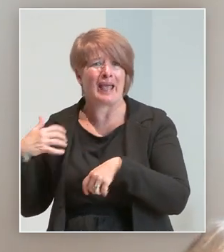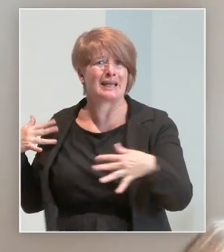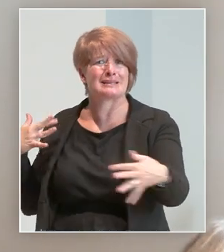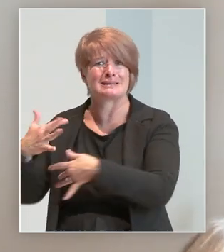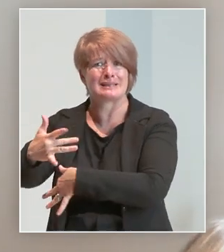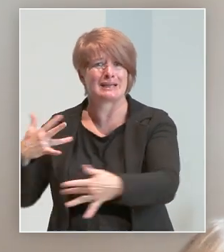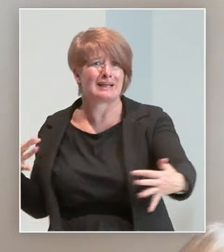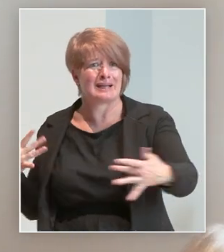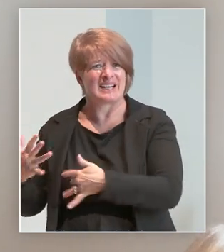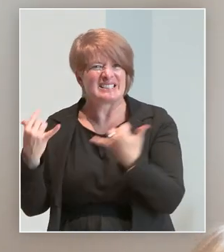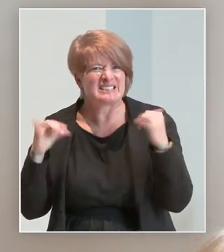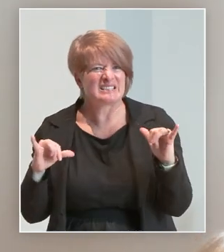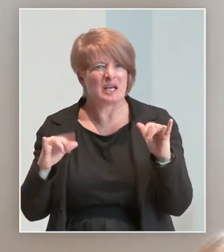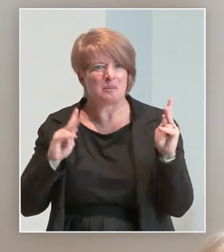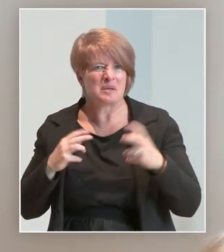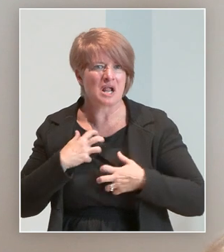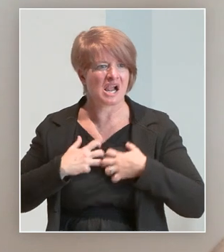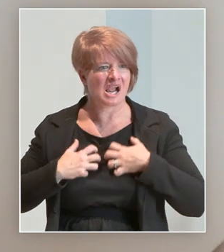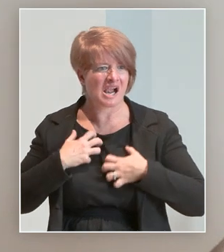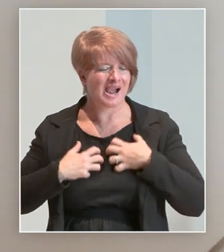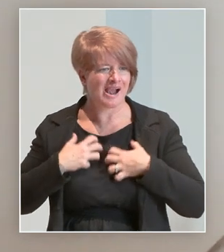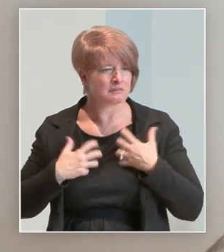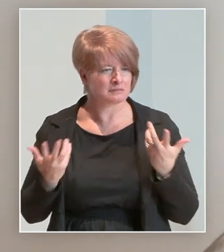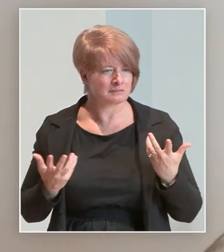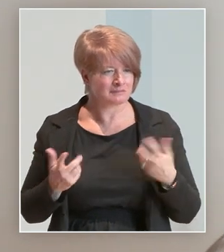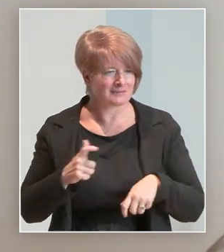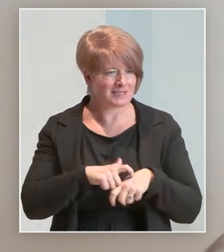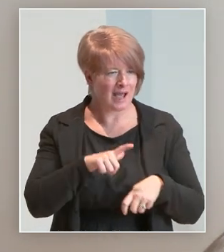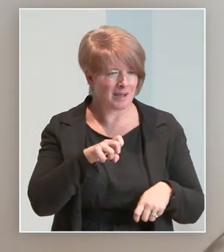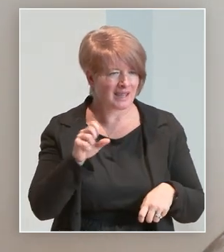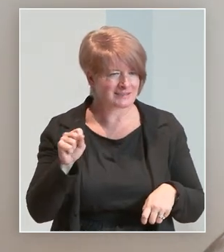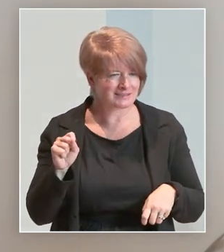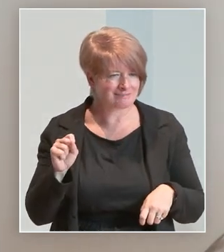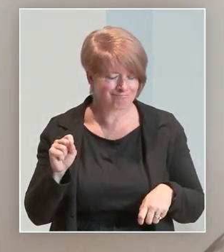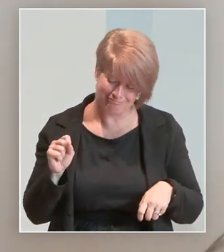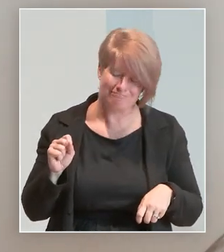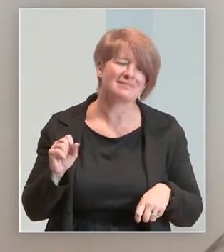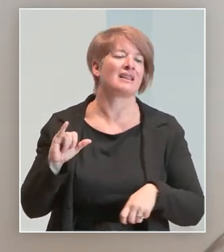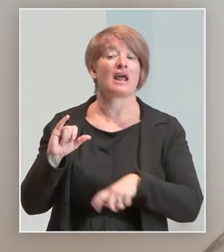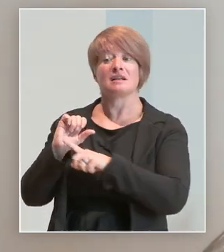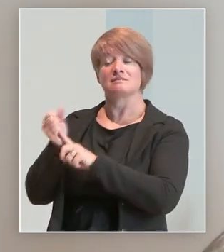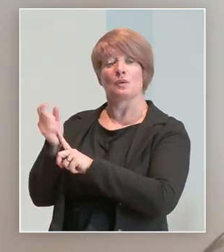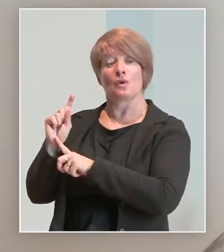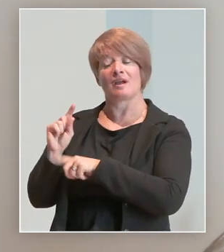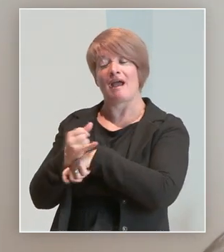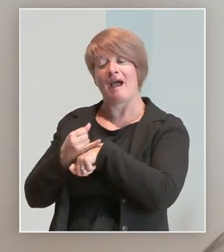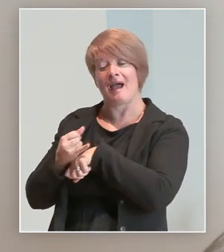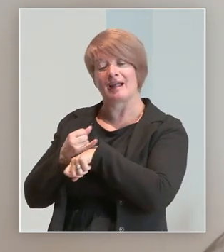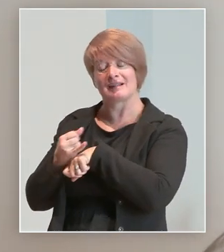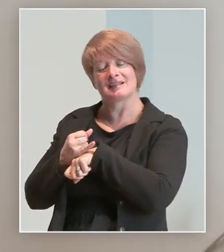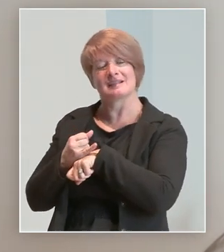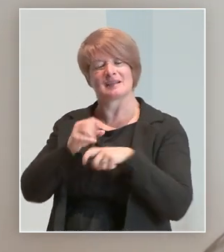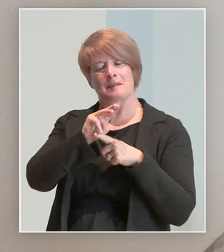agitate, that is timeless, anachronistic. The setting of the Maroons is Reunion Island, east